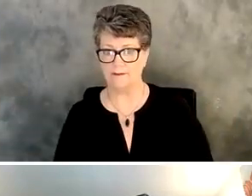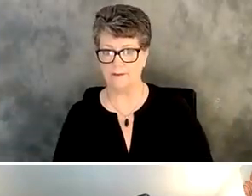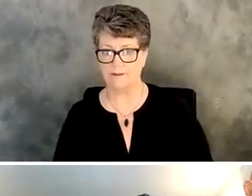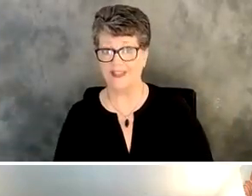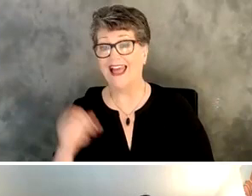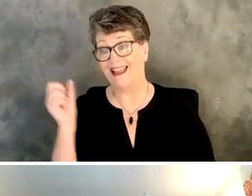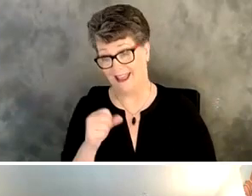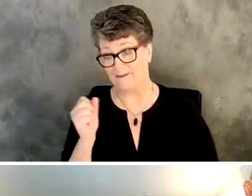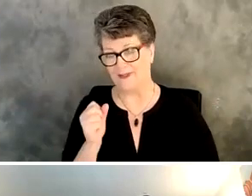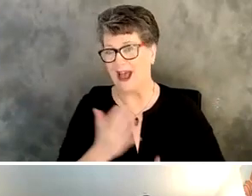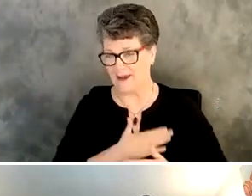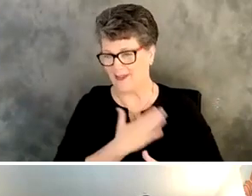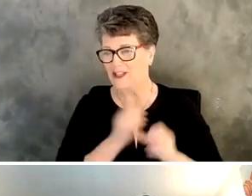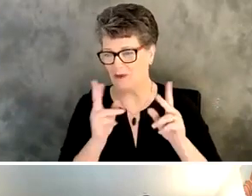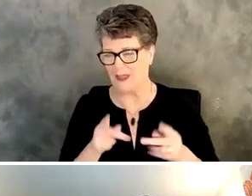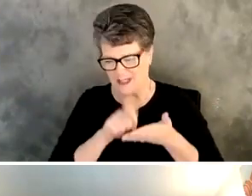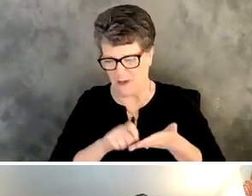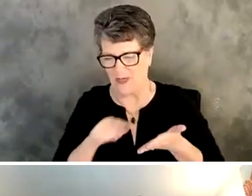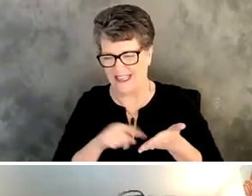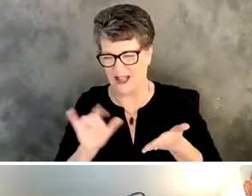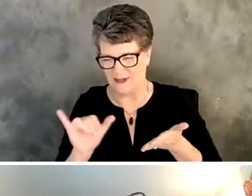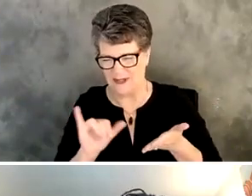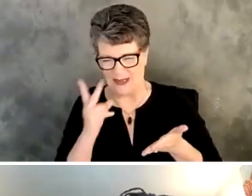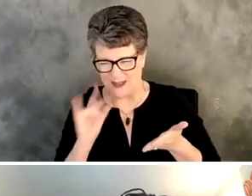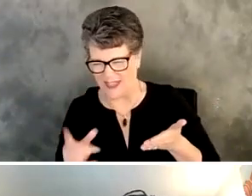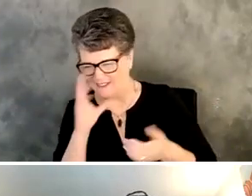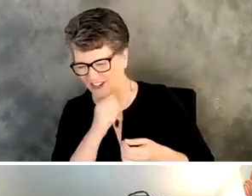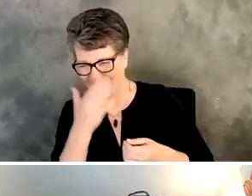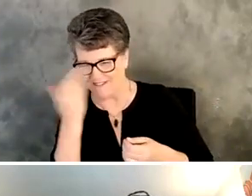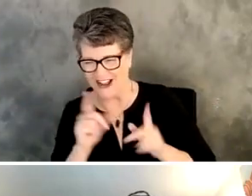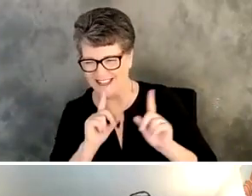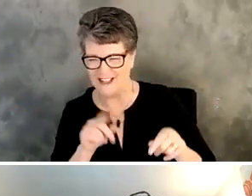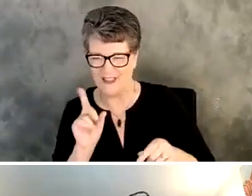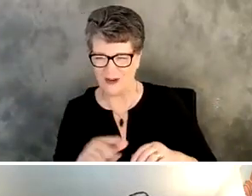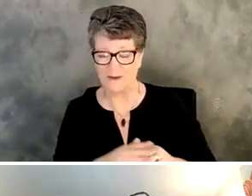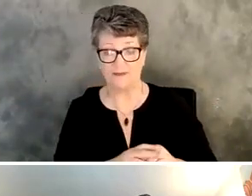Yeah, I'm glad you brought that up because I wrote that down and saw that. I forgot to answer that question. And yes, so essentially,